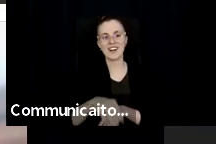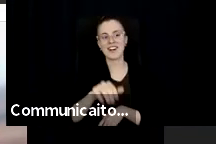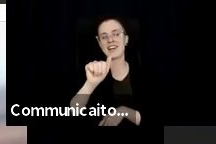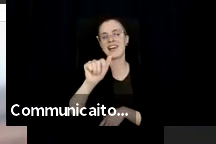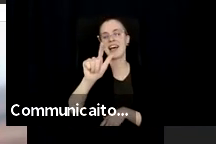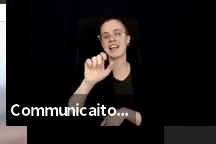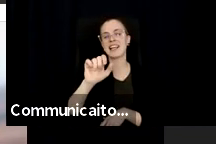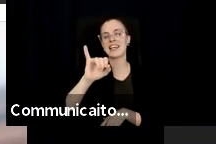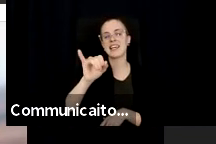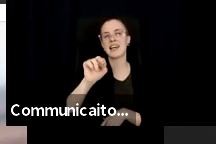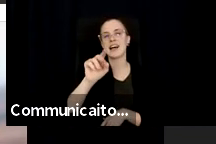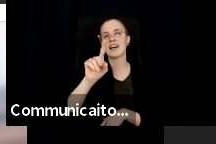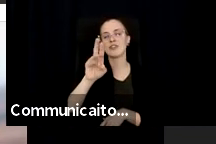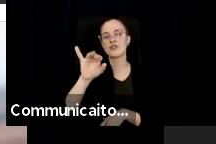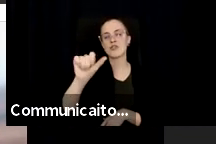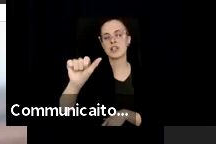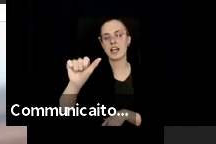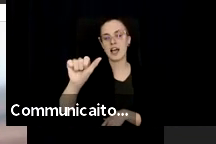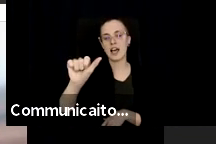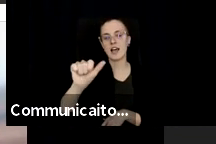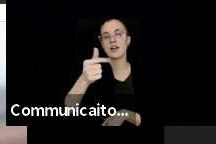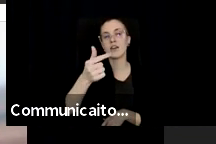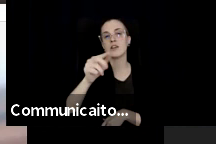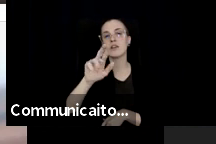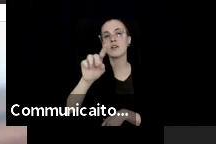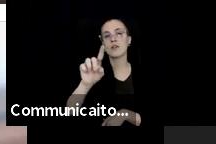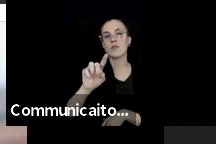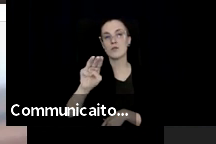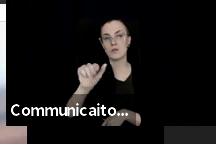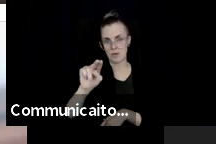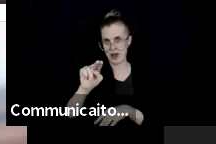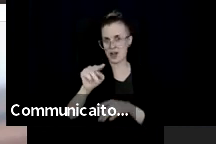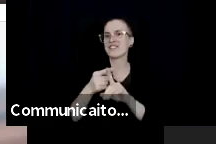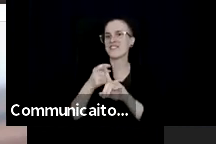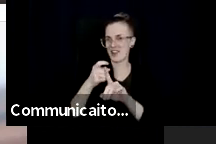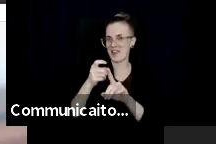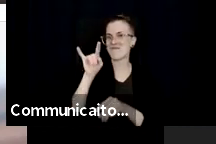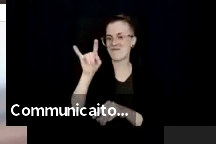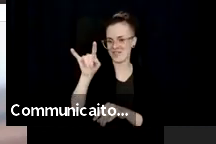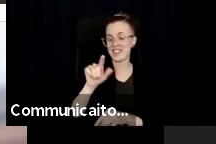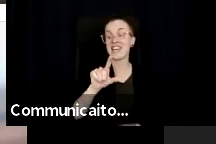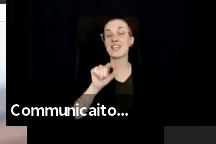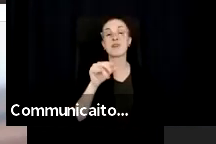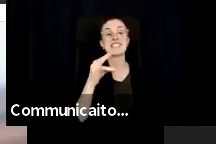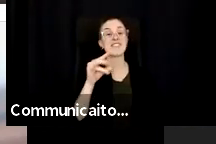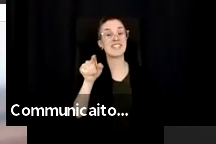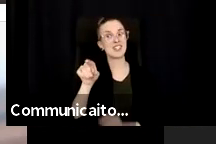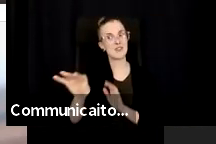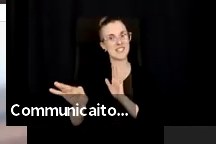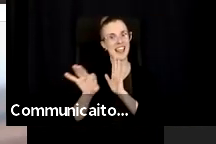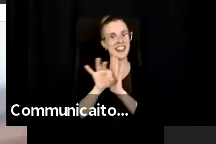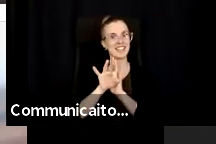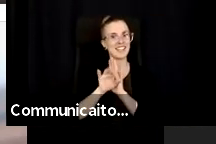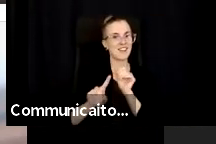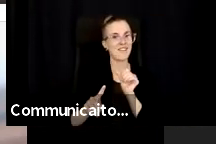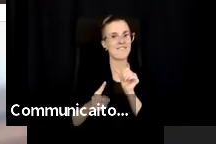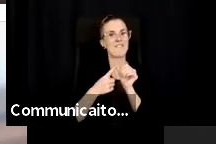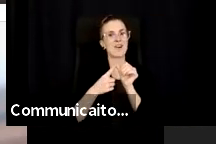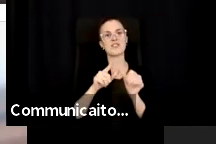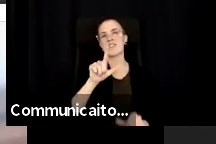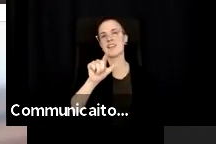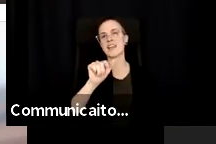a disabled activist from Azell, Texas. In 2017, she was elected the very first